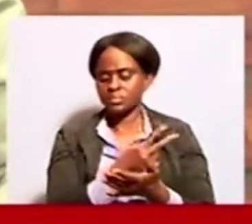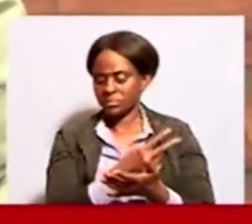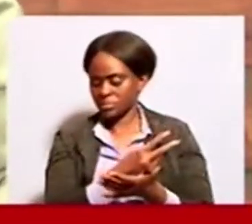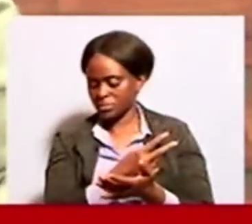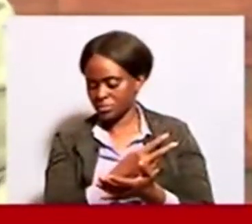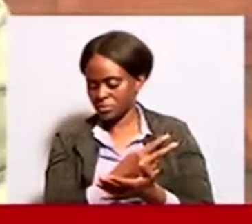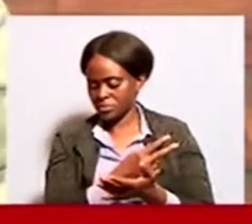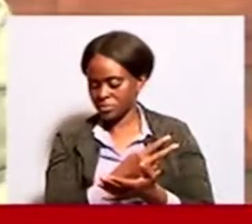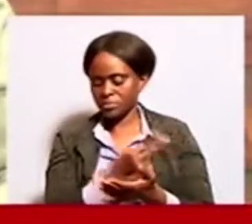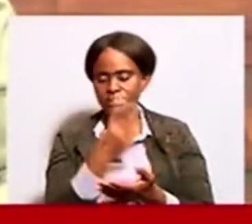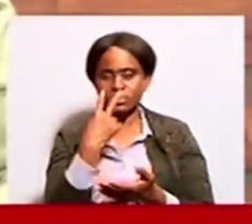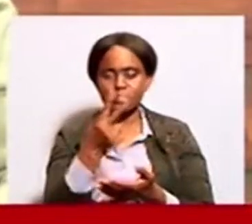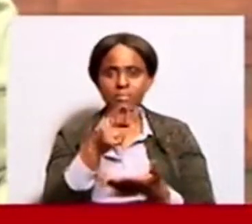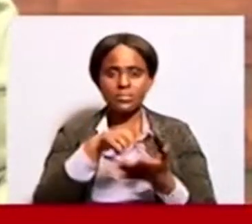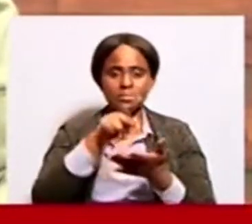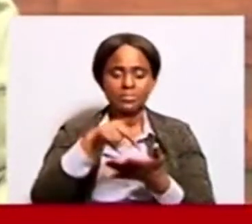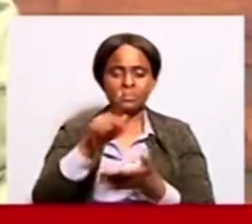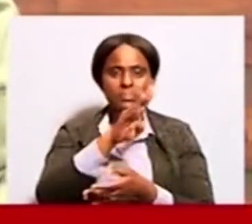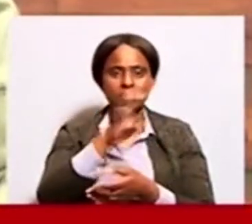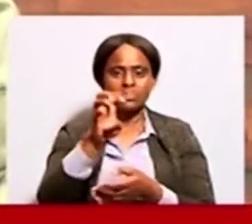paid